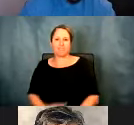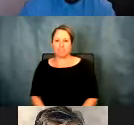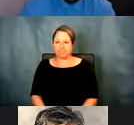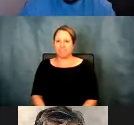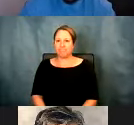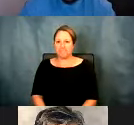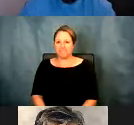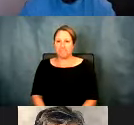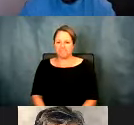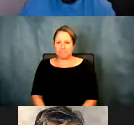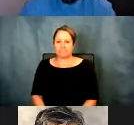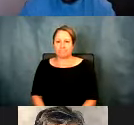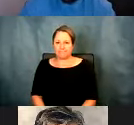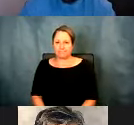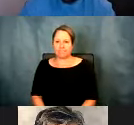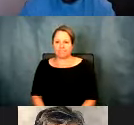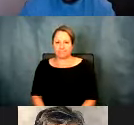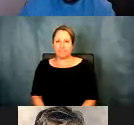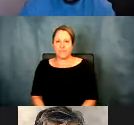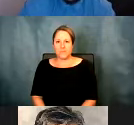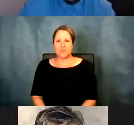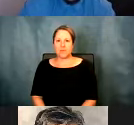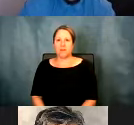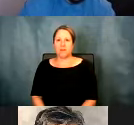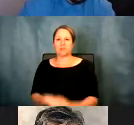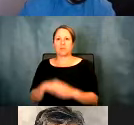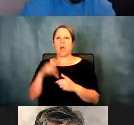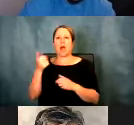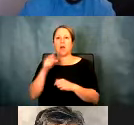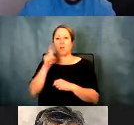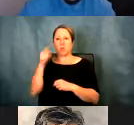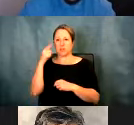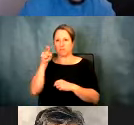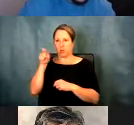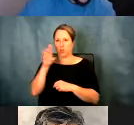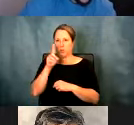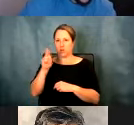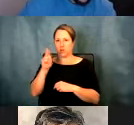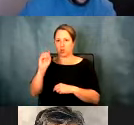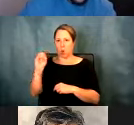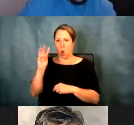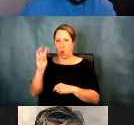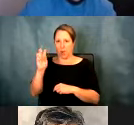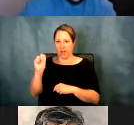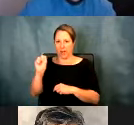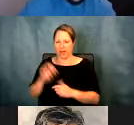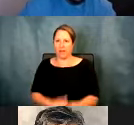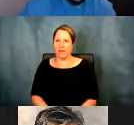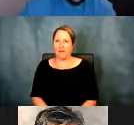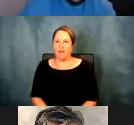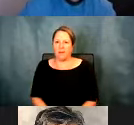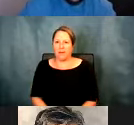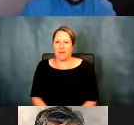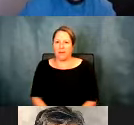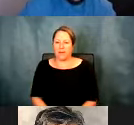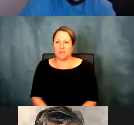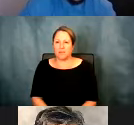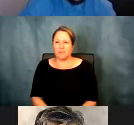Great. And this one is also for you, Dr. Owen. So are there any key